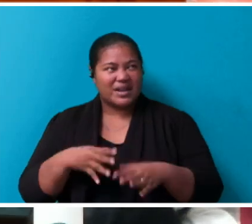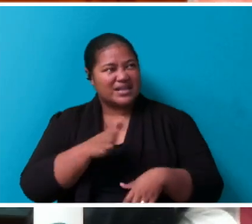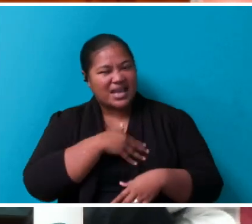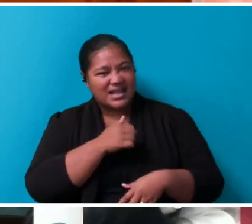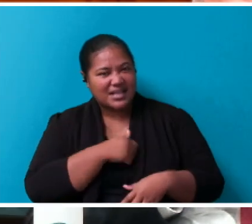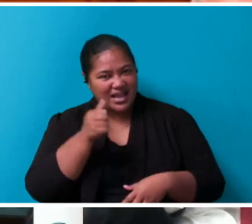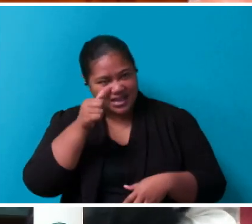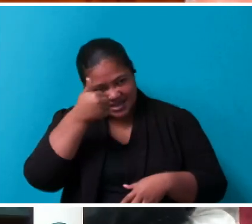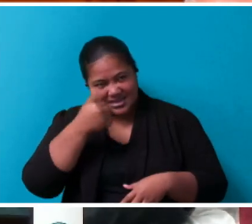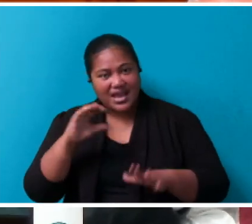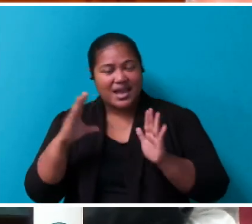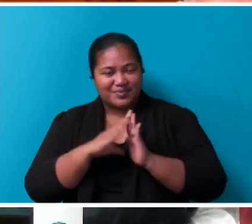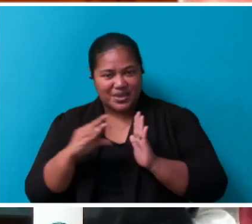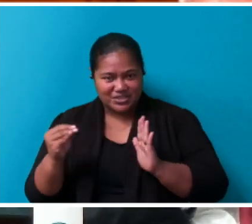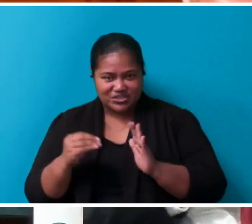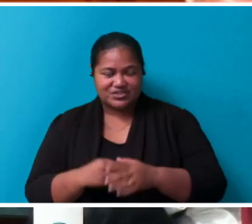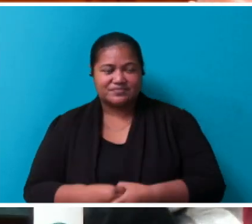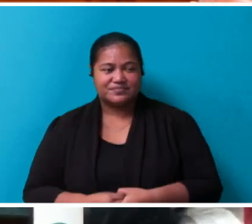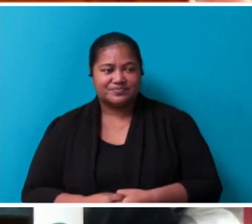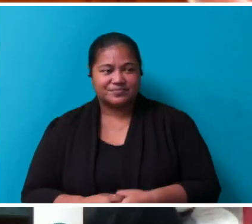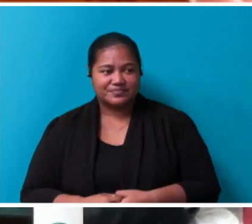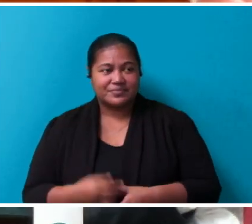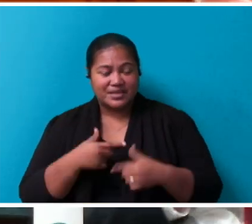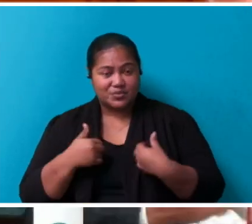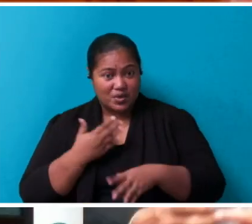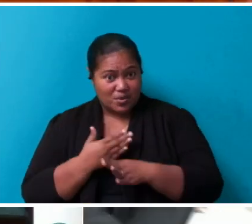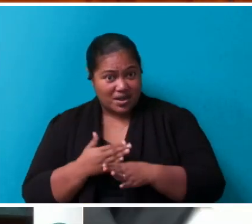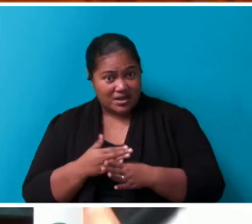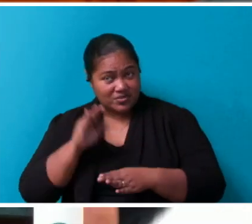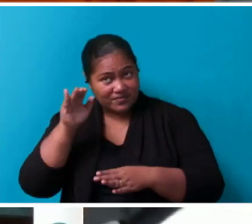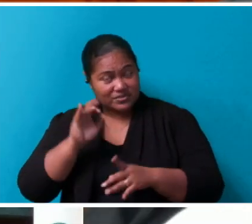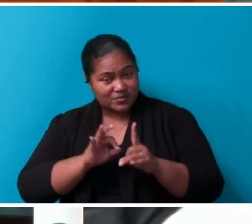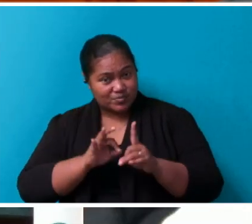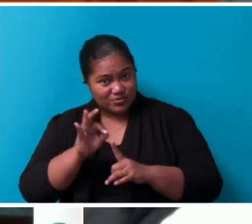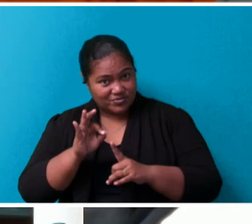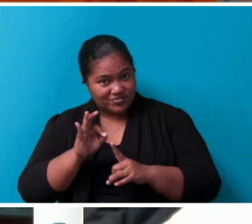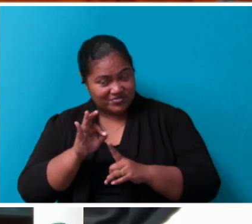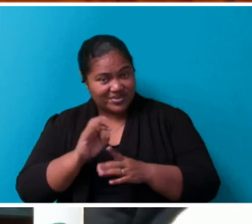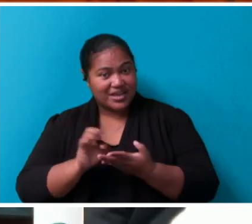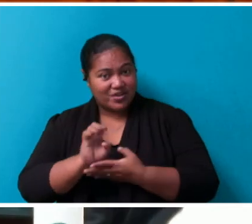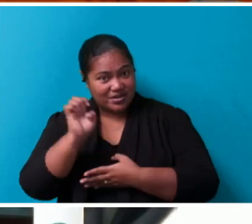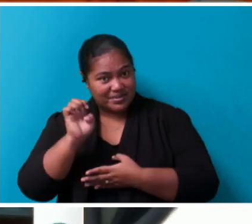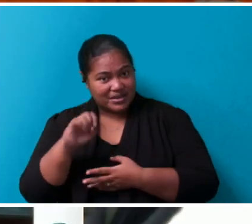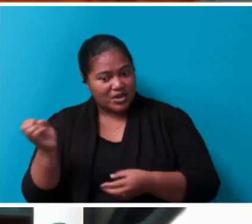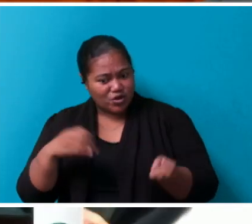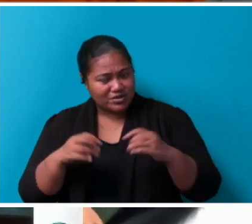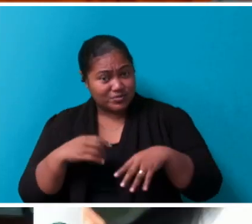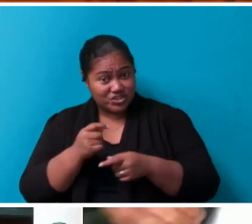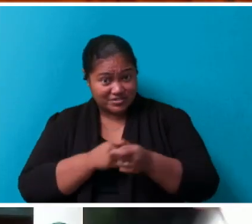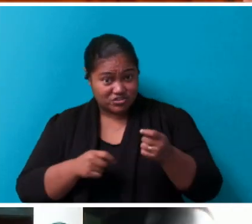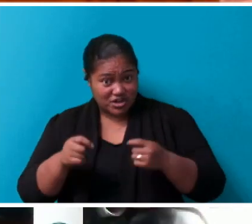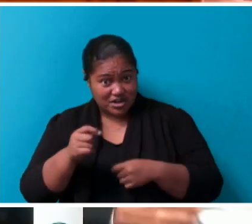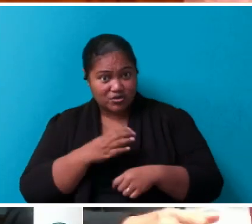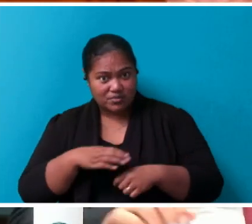India, and Papua New Guinea. As we work to future-proof our economy, the contribution of the Trade Commissions will